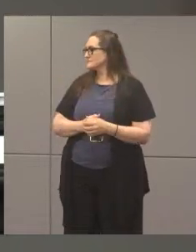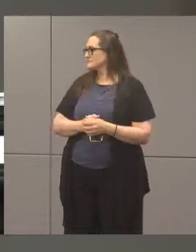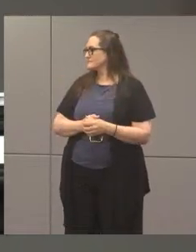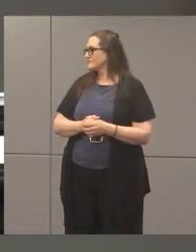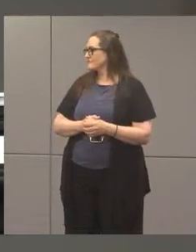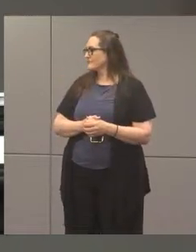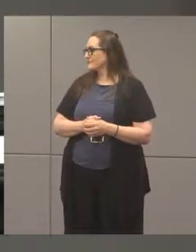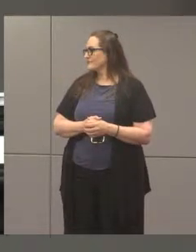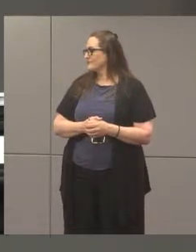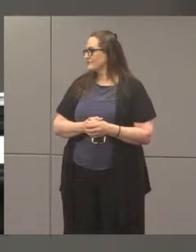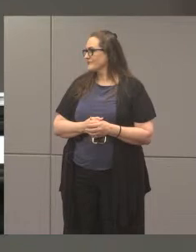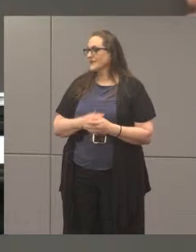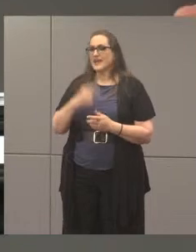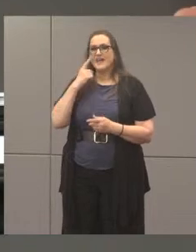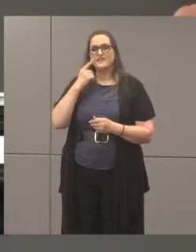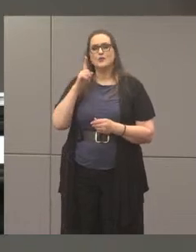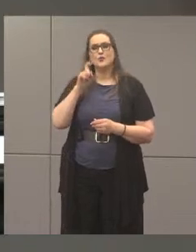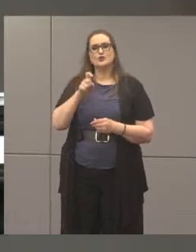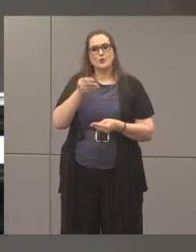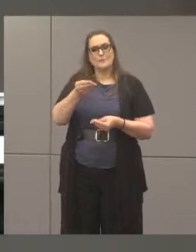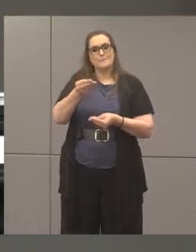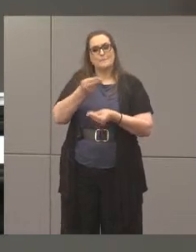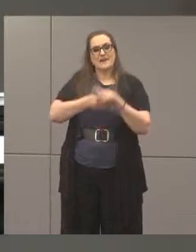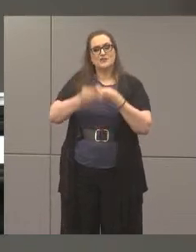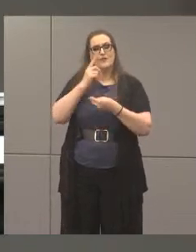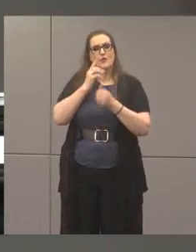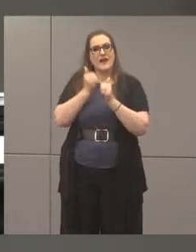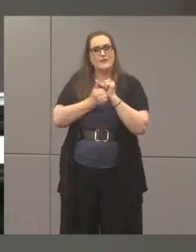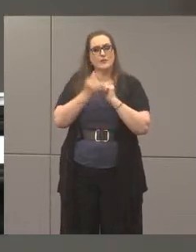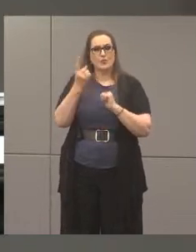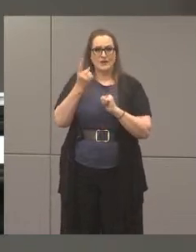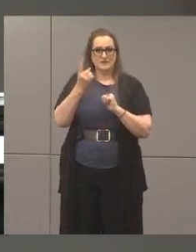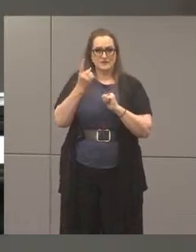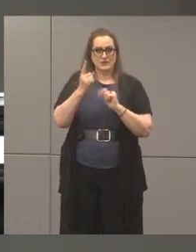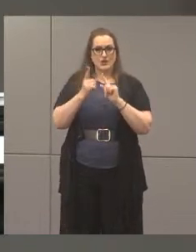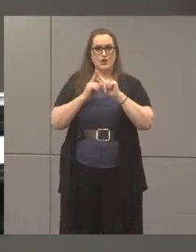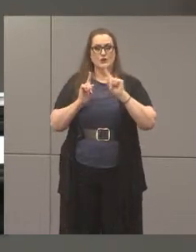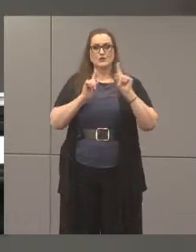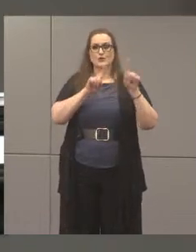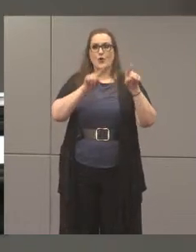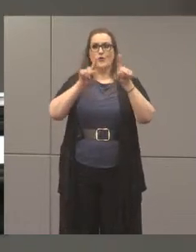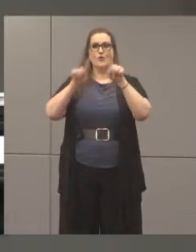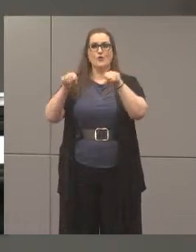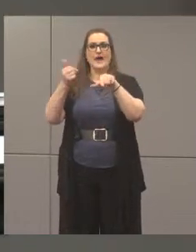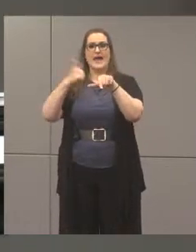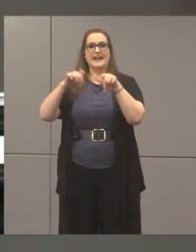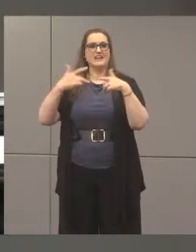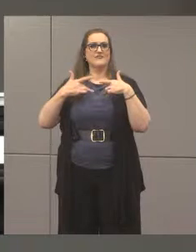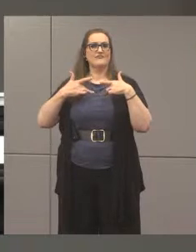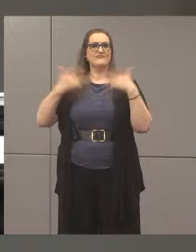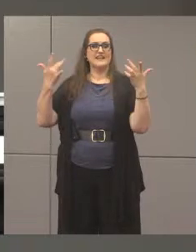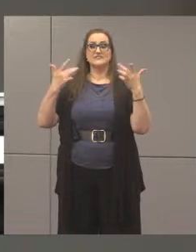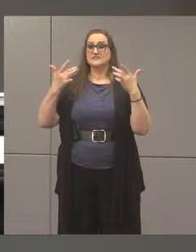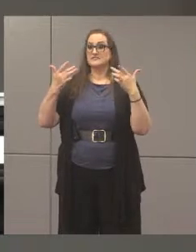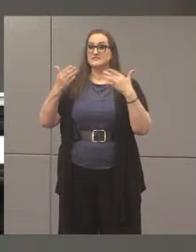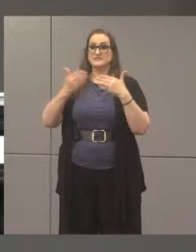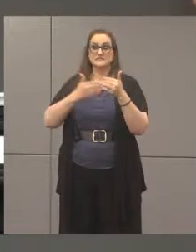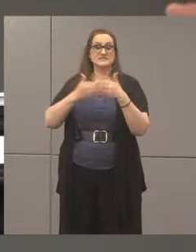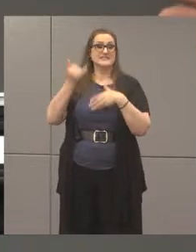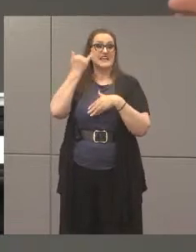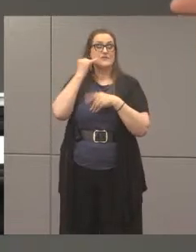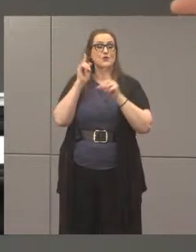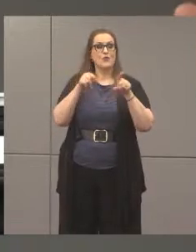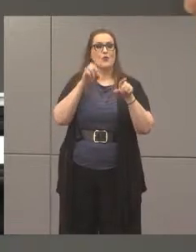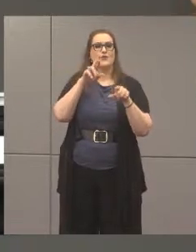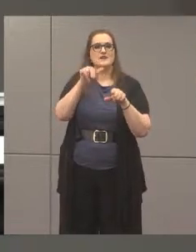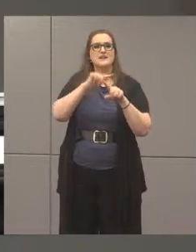I think we should budget for everyone to go to any of these events. Whether we go or not, we